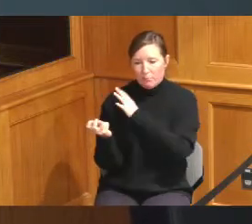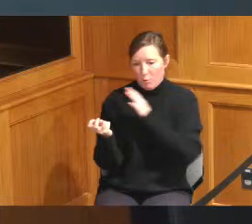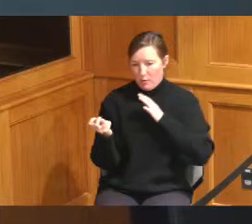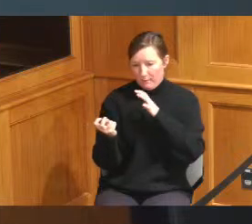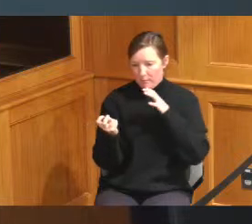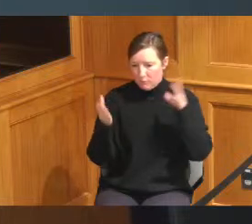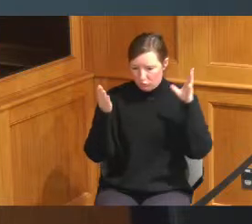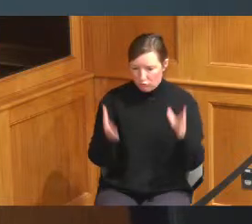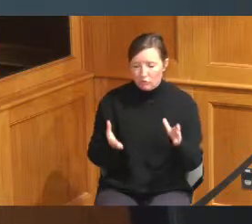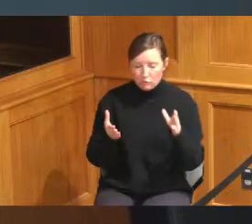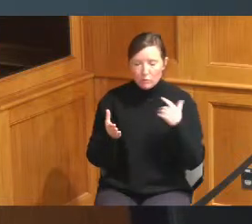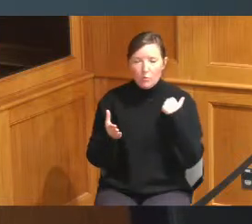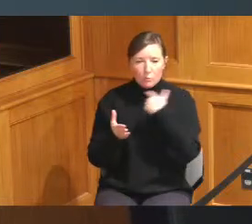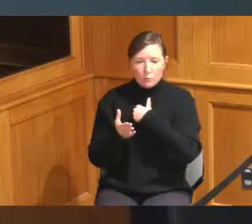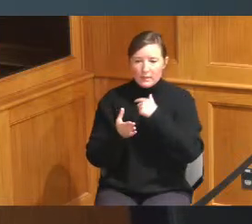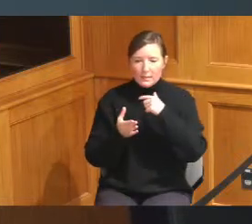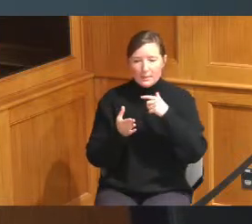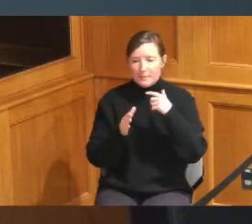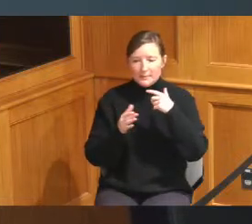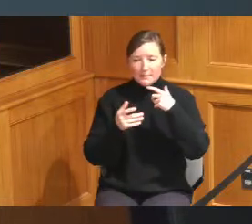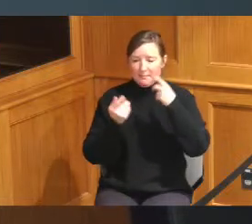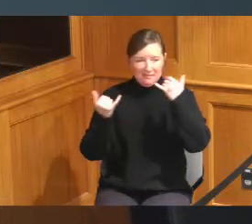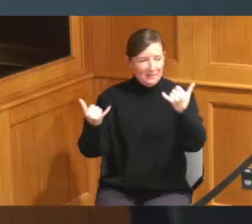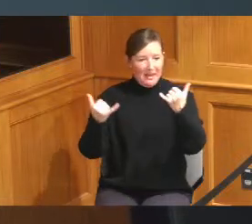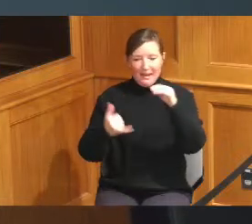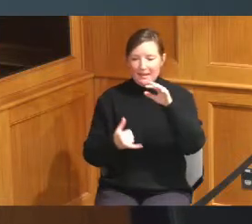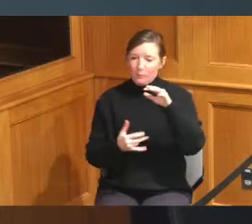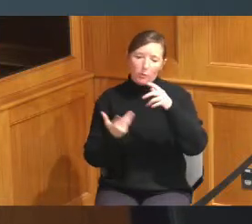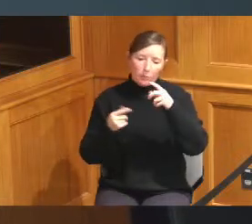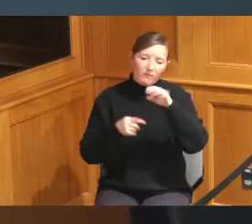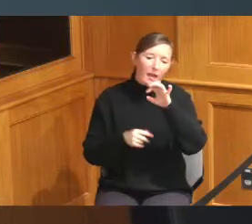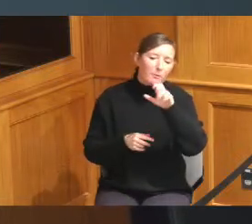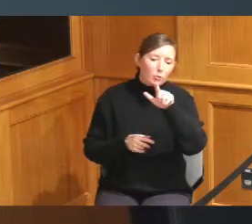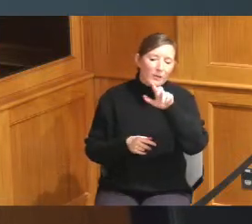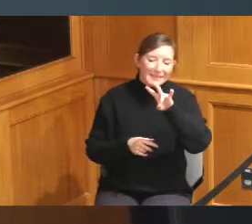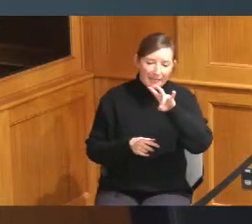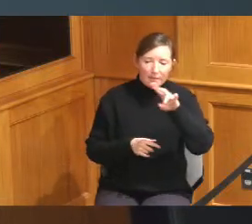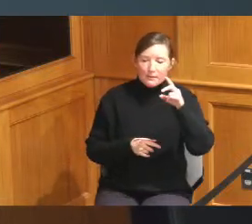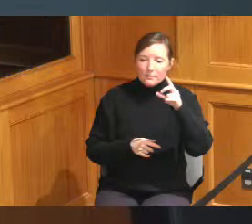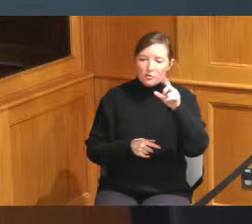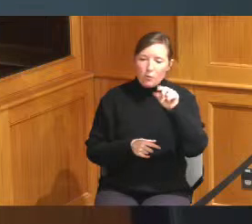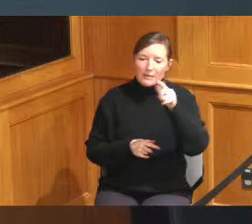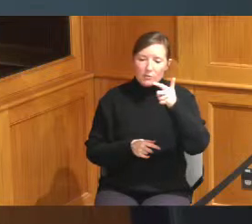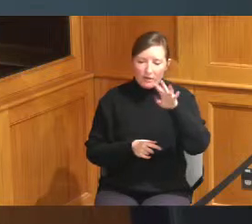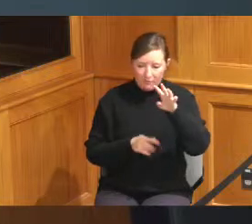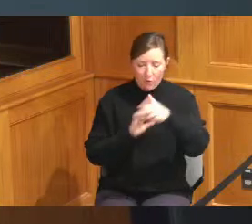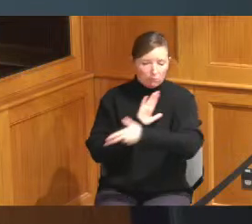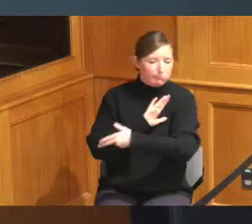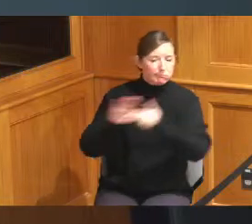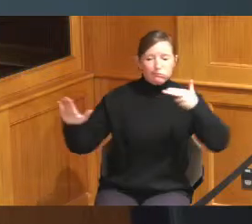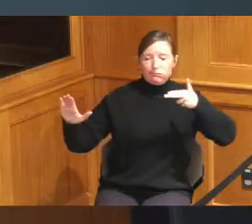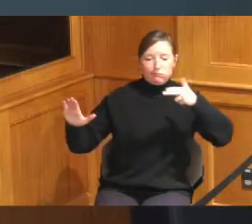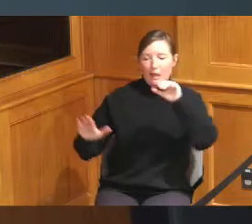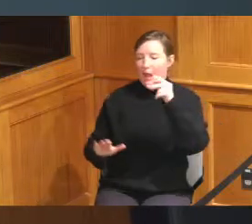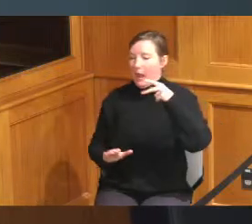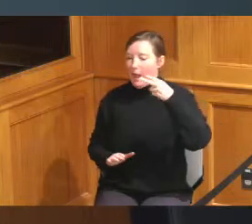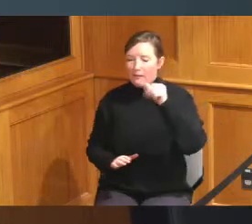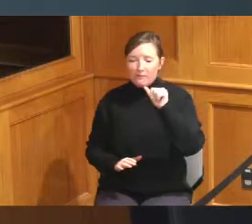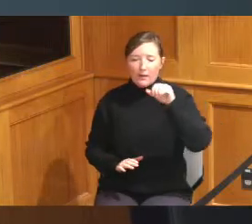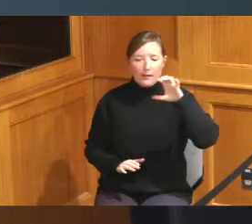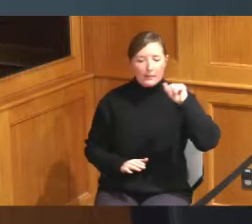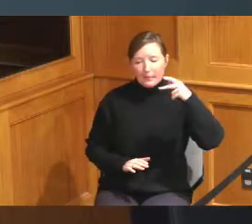does hereby proclaim February 27th, 2024, to be known as Alpha